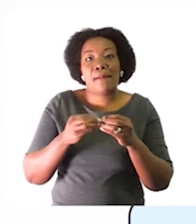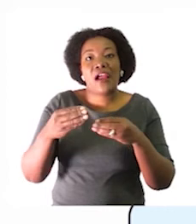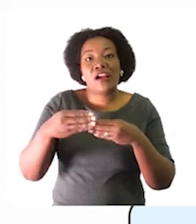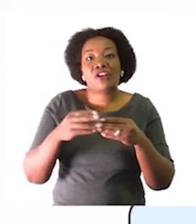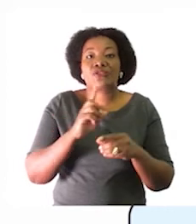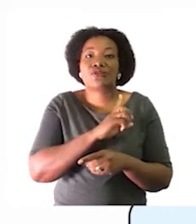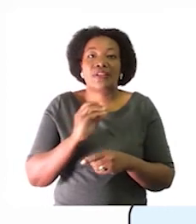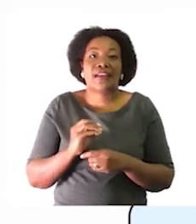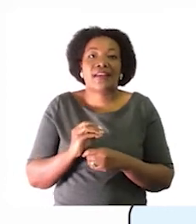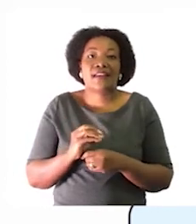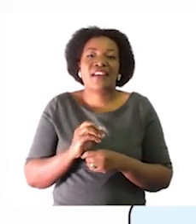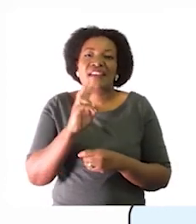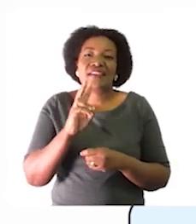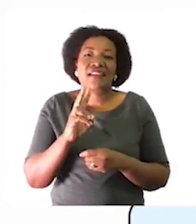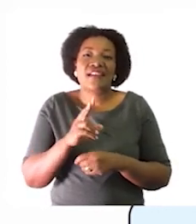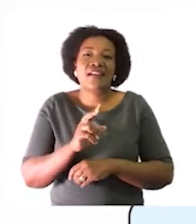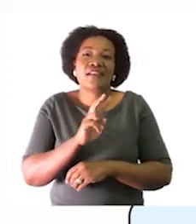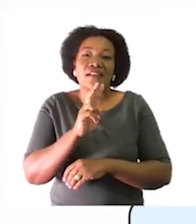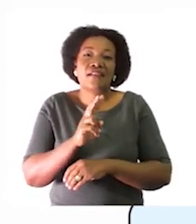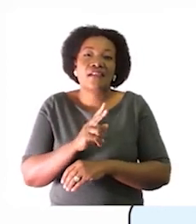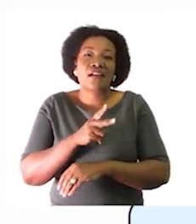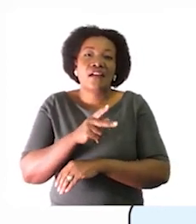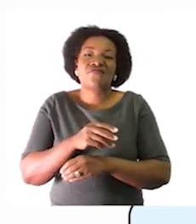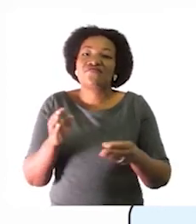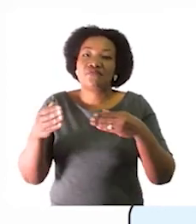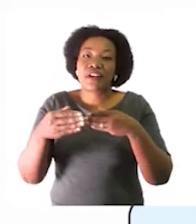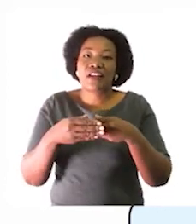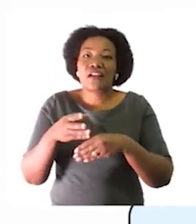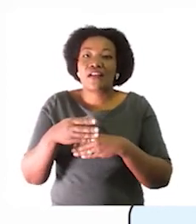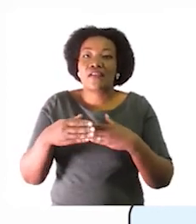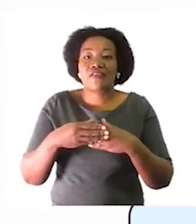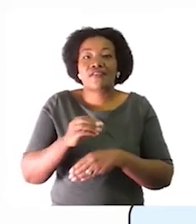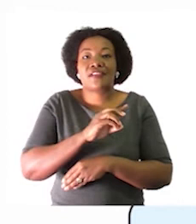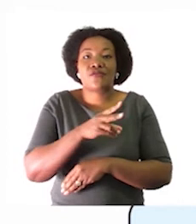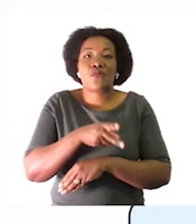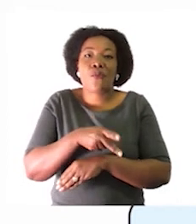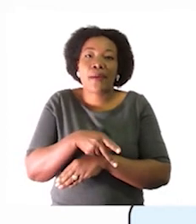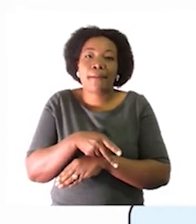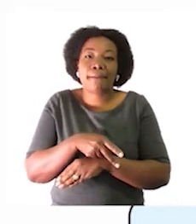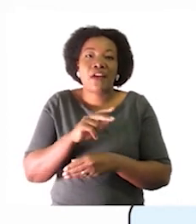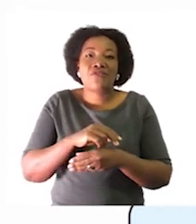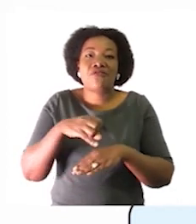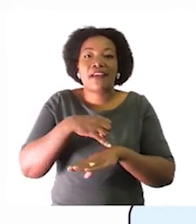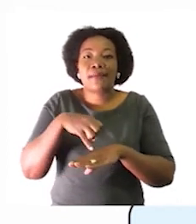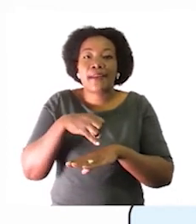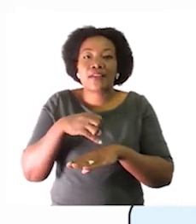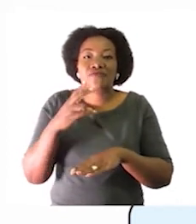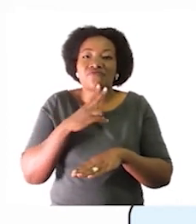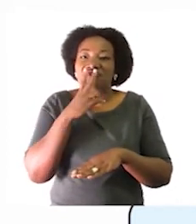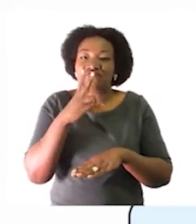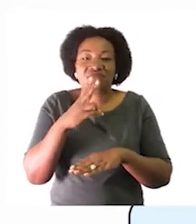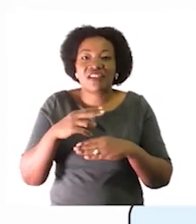Let's quickly read the poem there. Rounding poem. Find your place. Look the